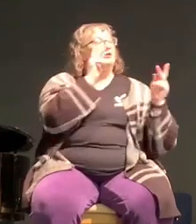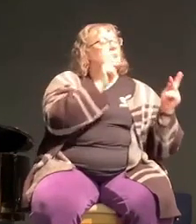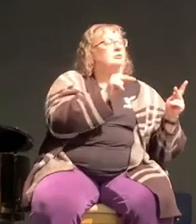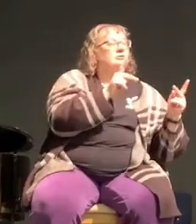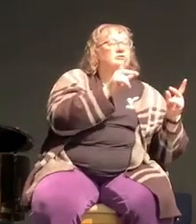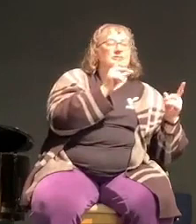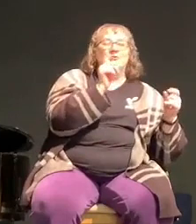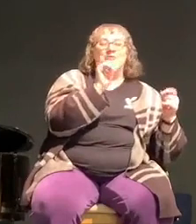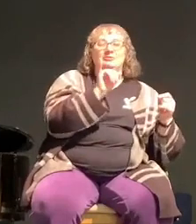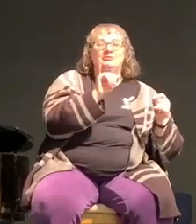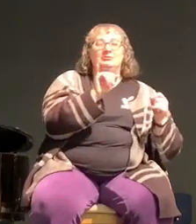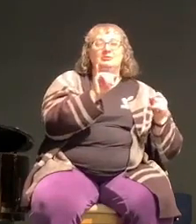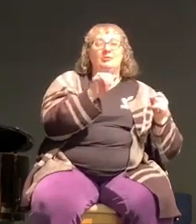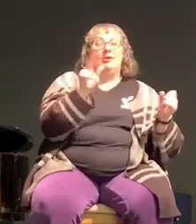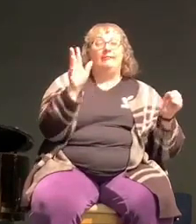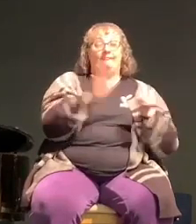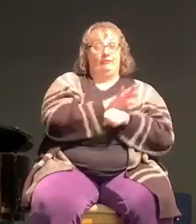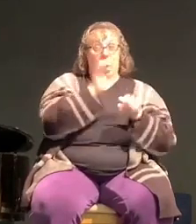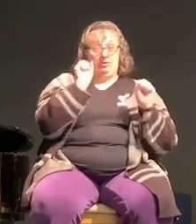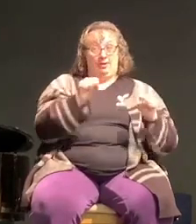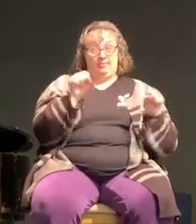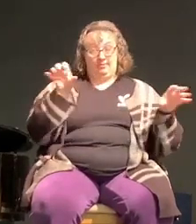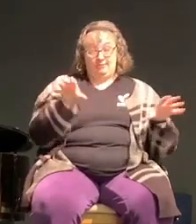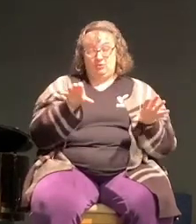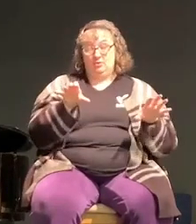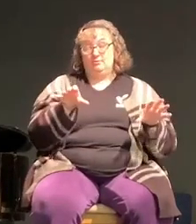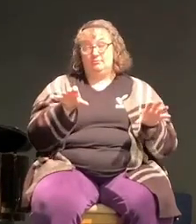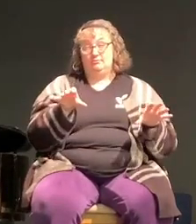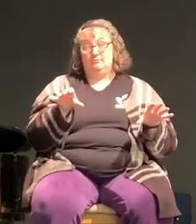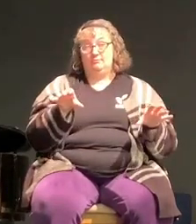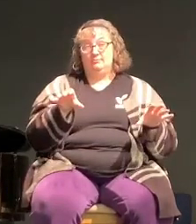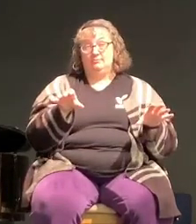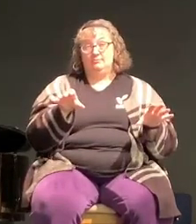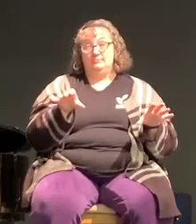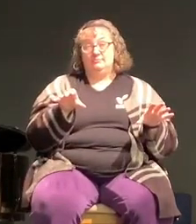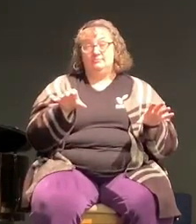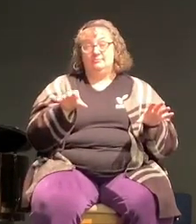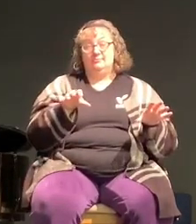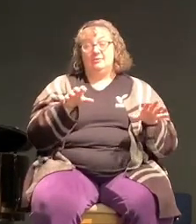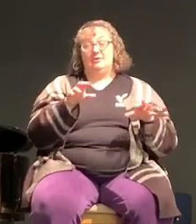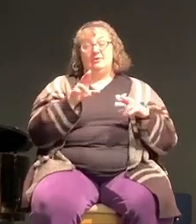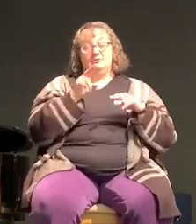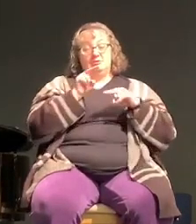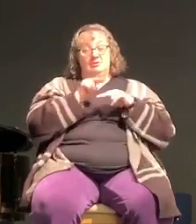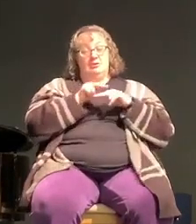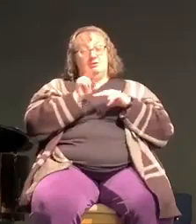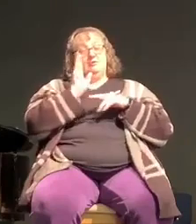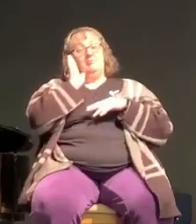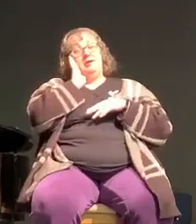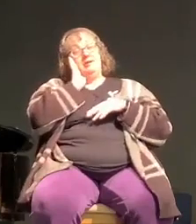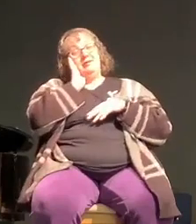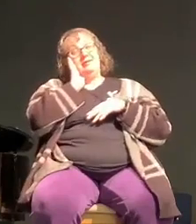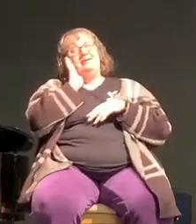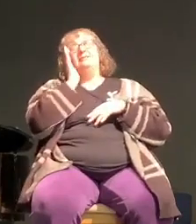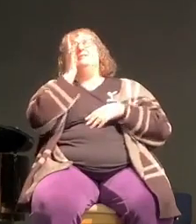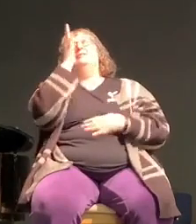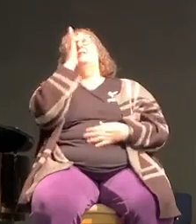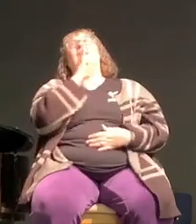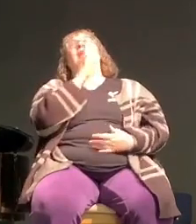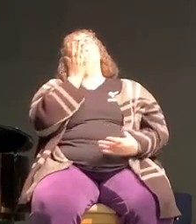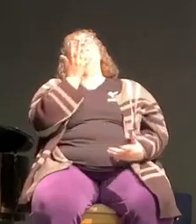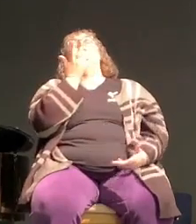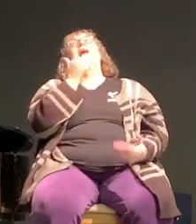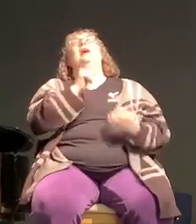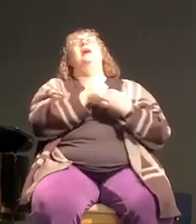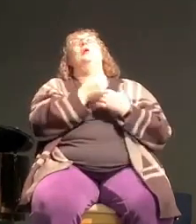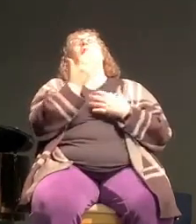this, when I am fully capable of doing it. And as she lies in her bed asking, God,